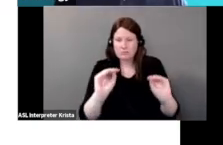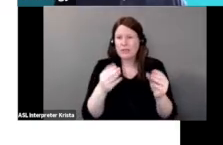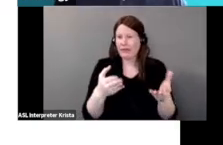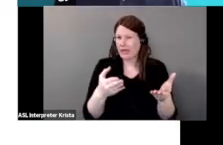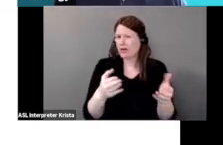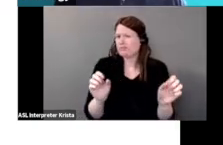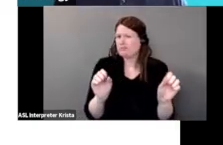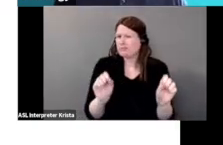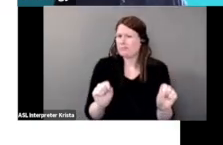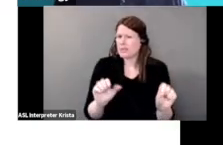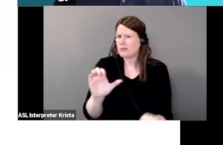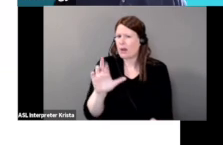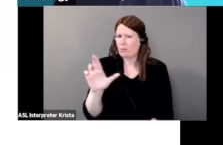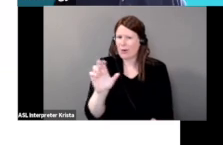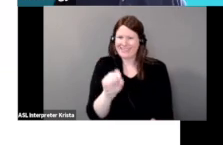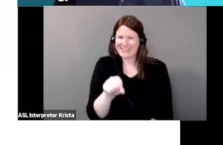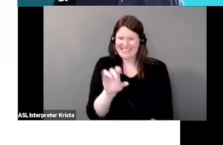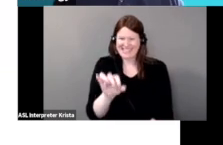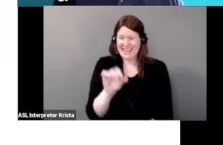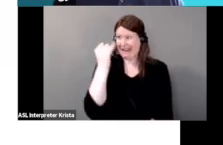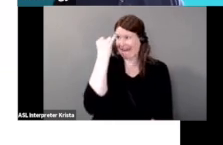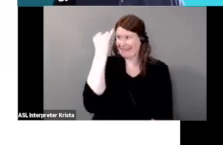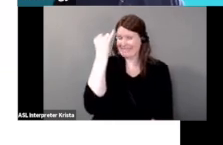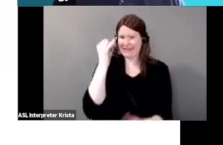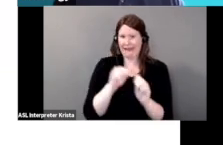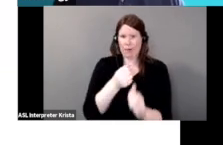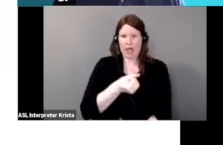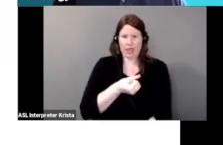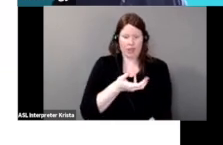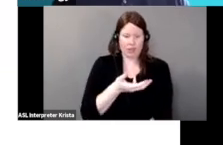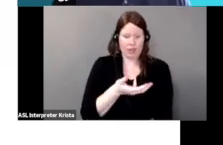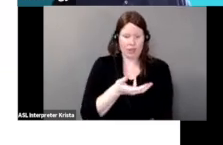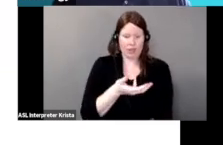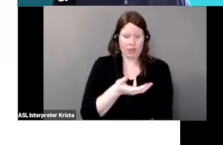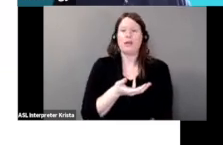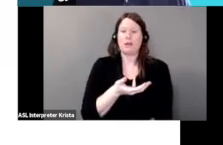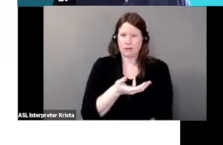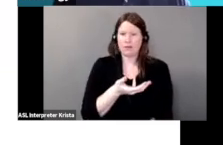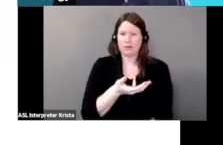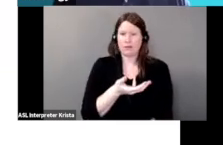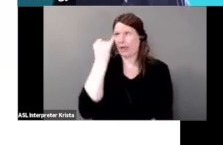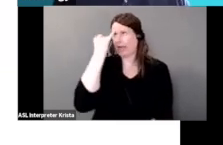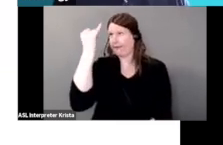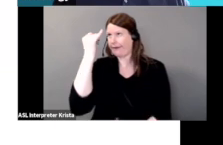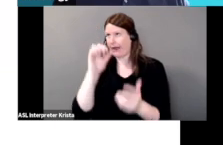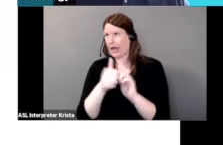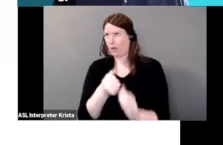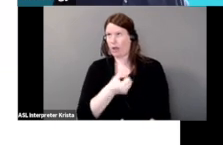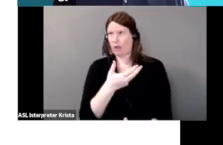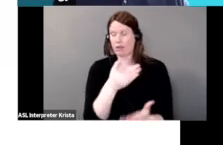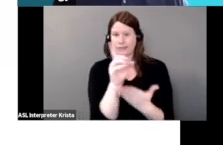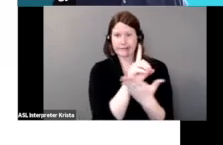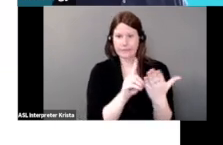the expression of ideas. So the way you've laid out something on a page and